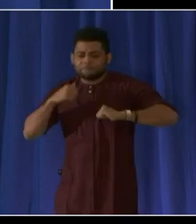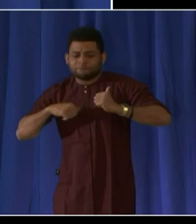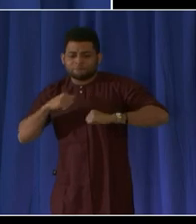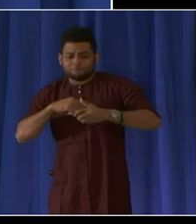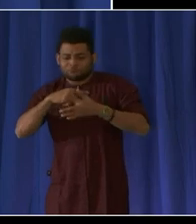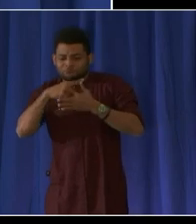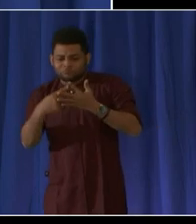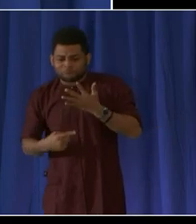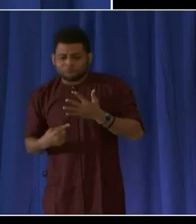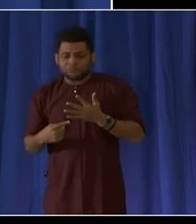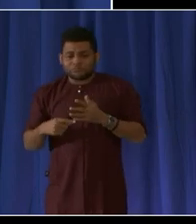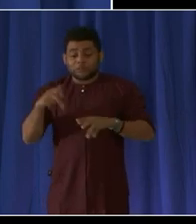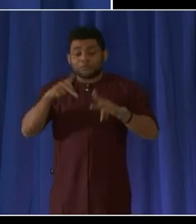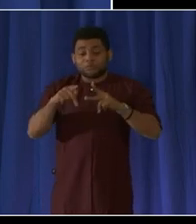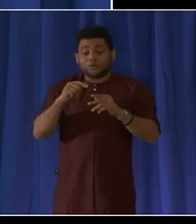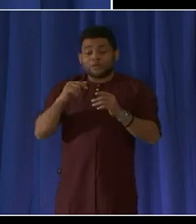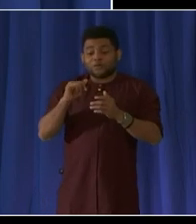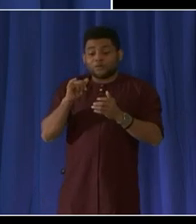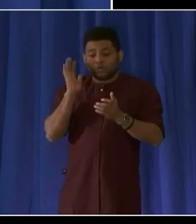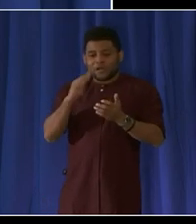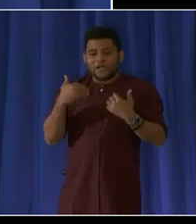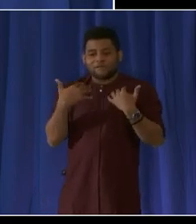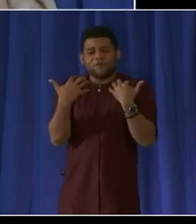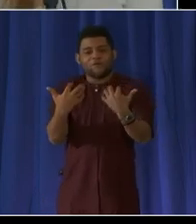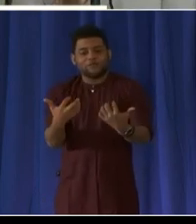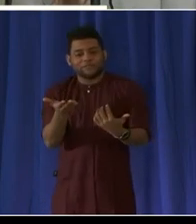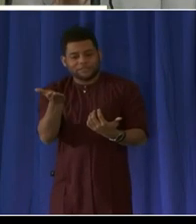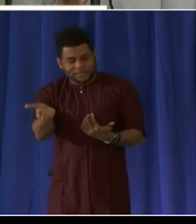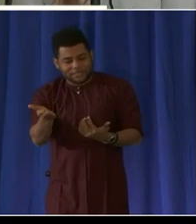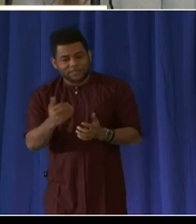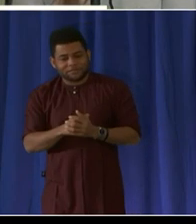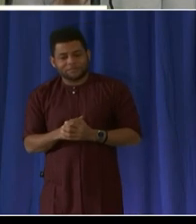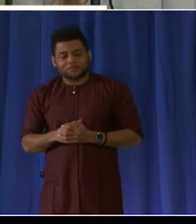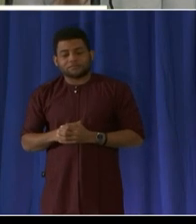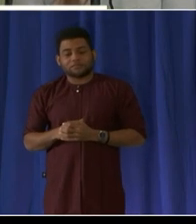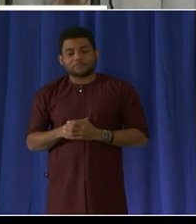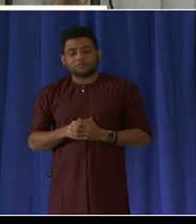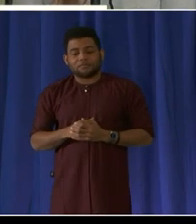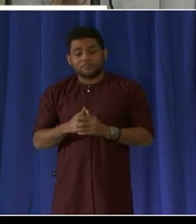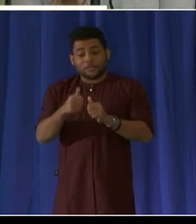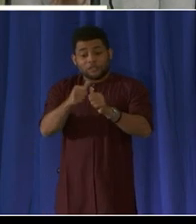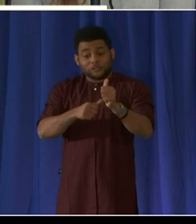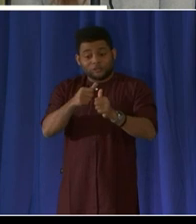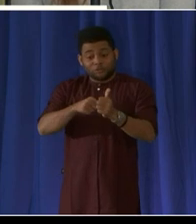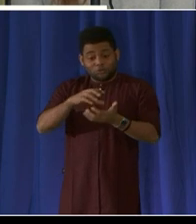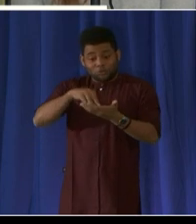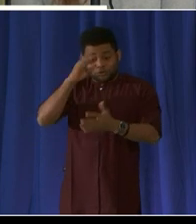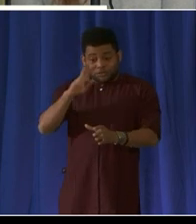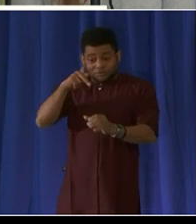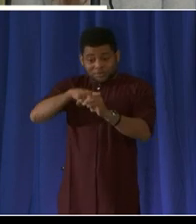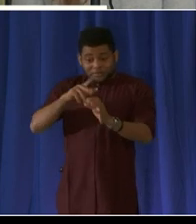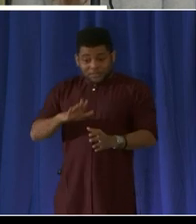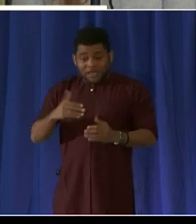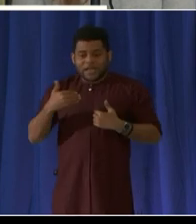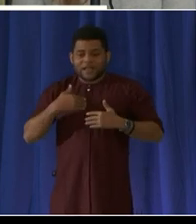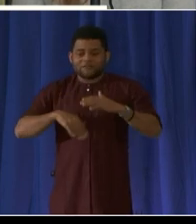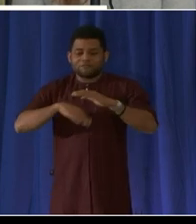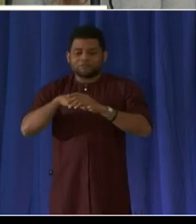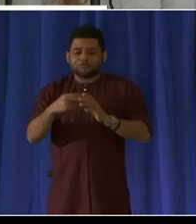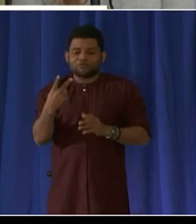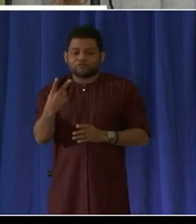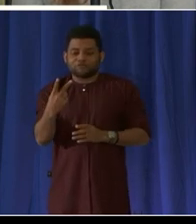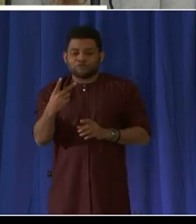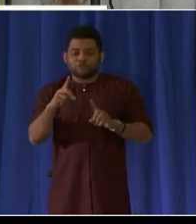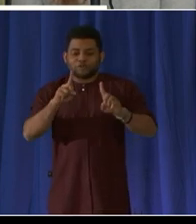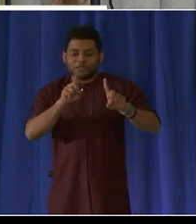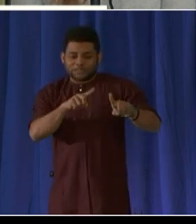able to have audience and guest participation at those events now. Each student participant can have up to